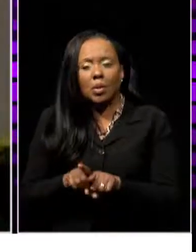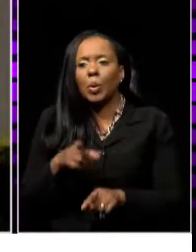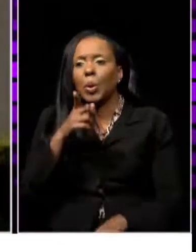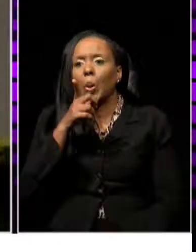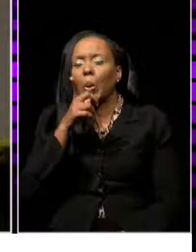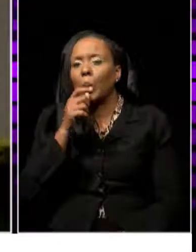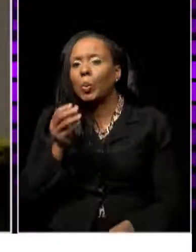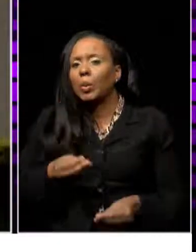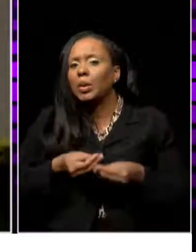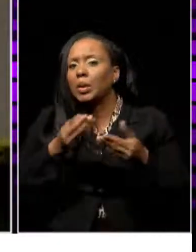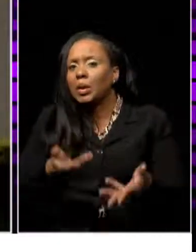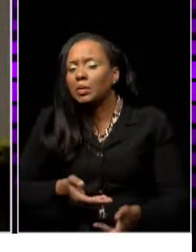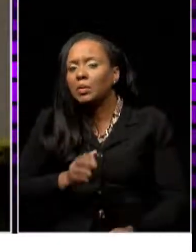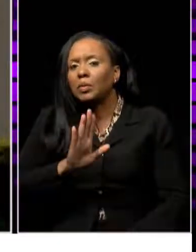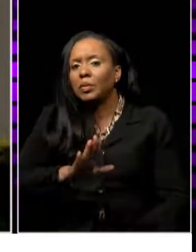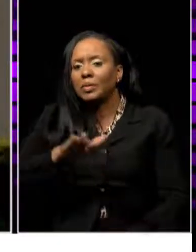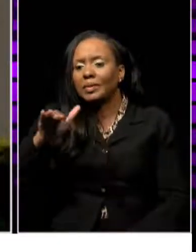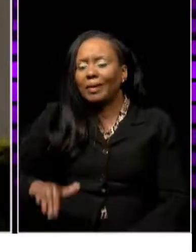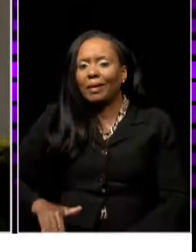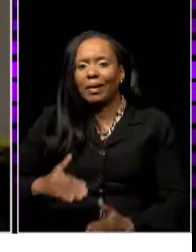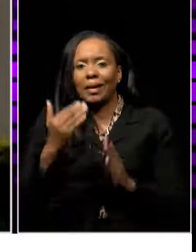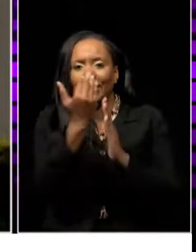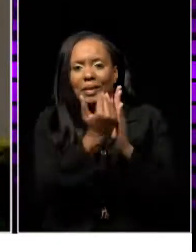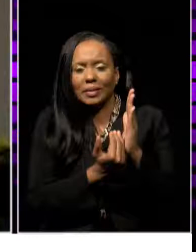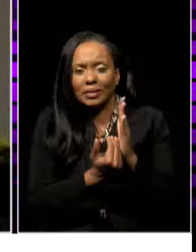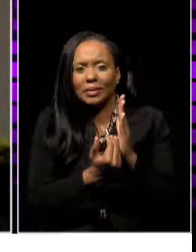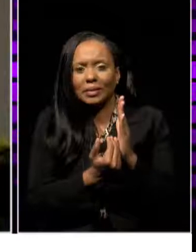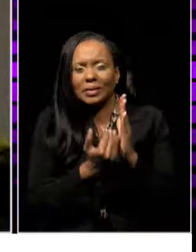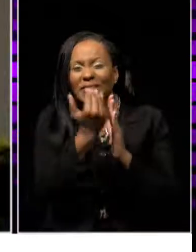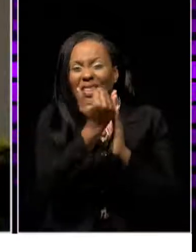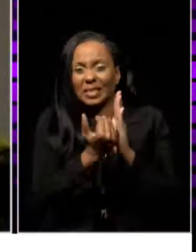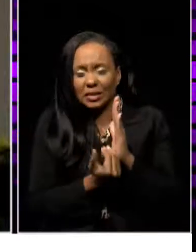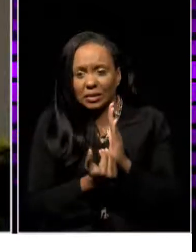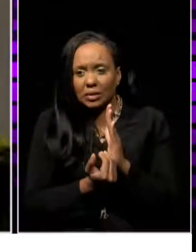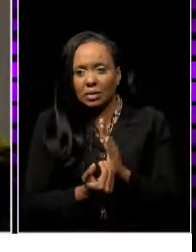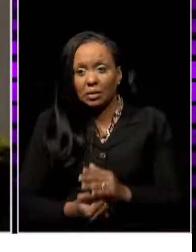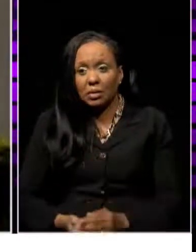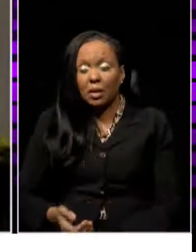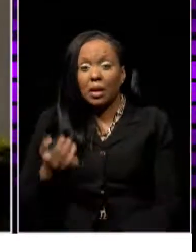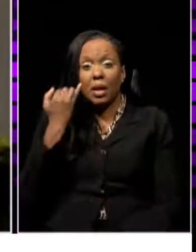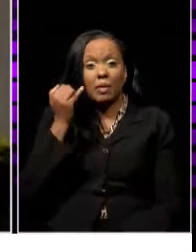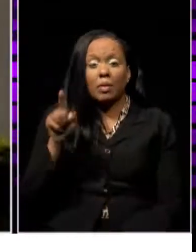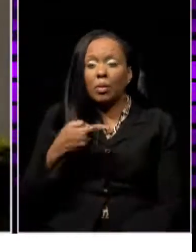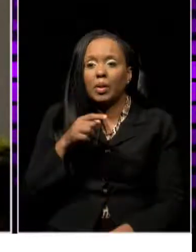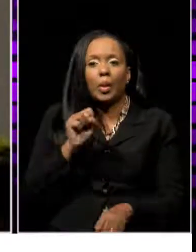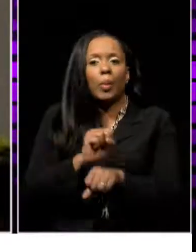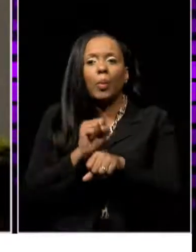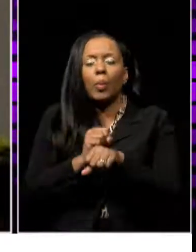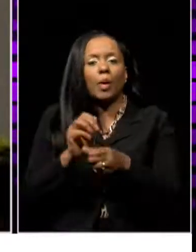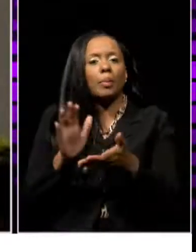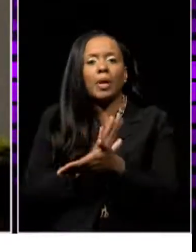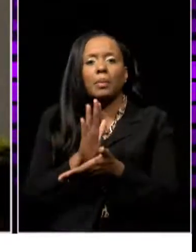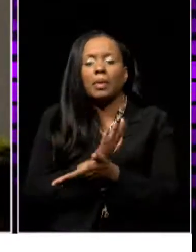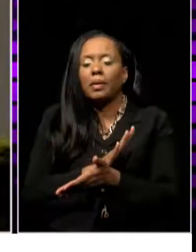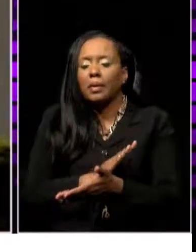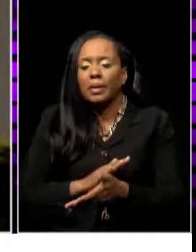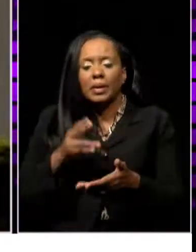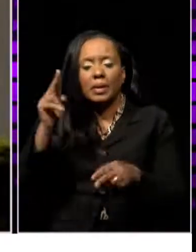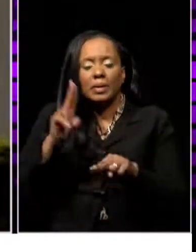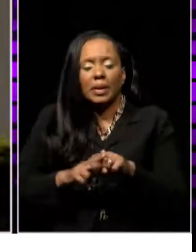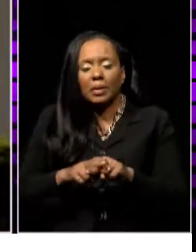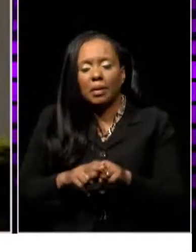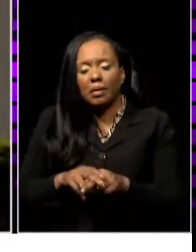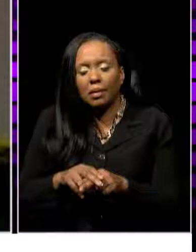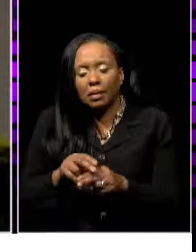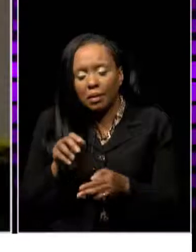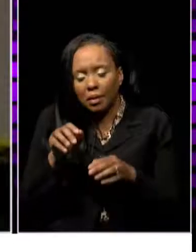So if the person is just doing worksheets, is that what your child needs? If the child has issues and they're struggling,